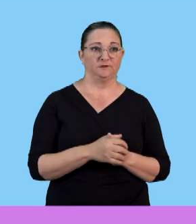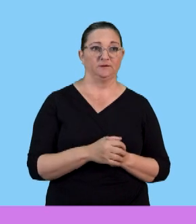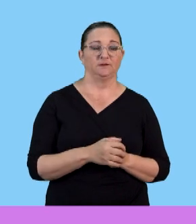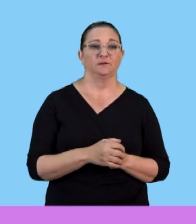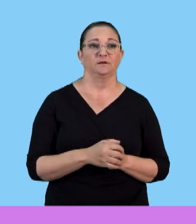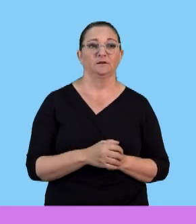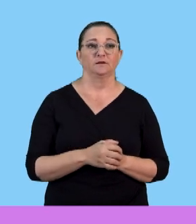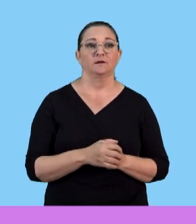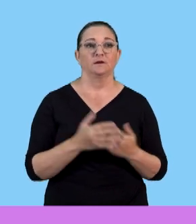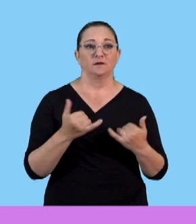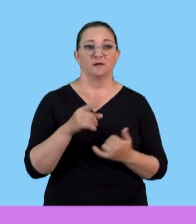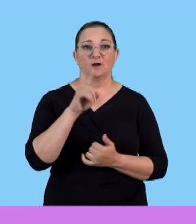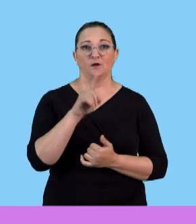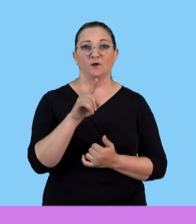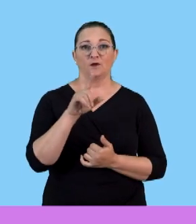Then at